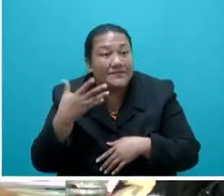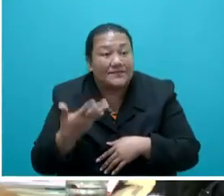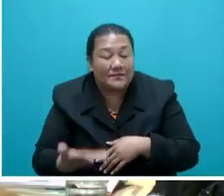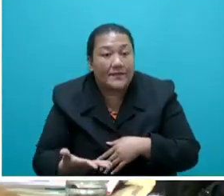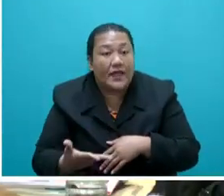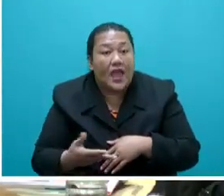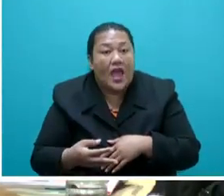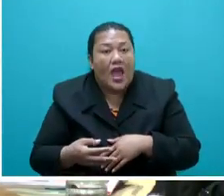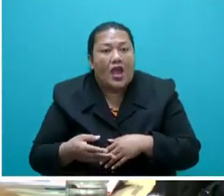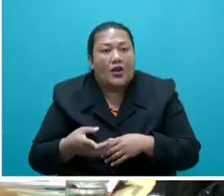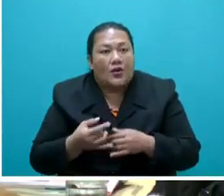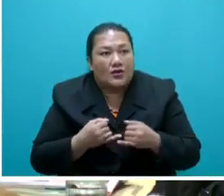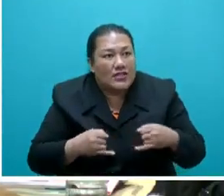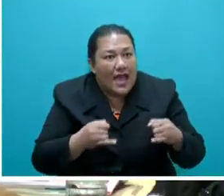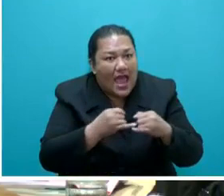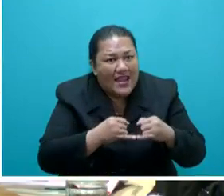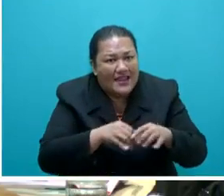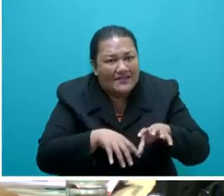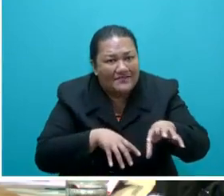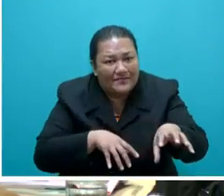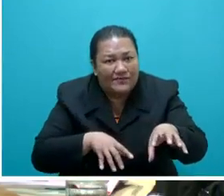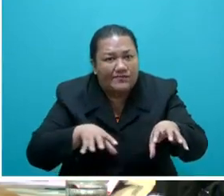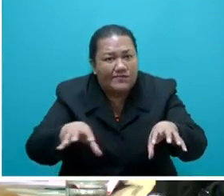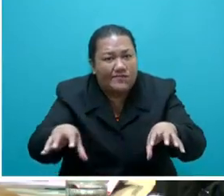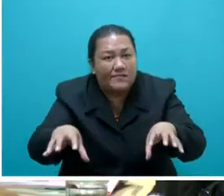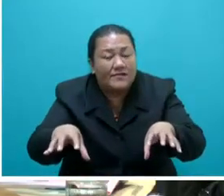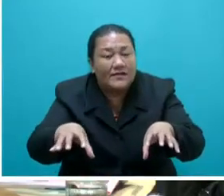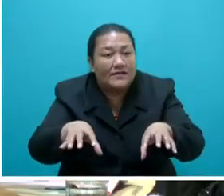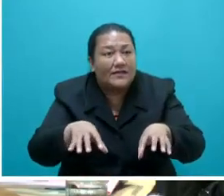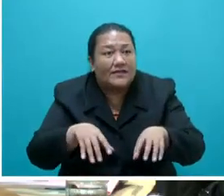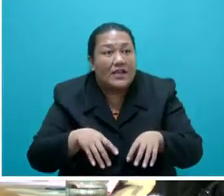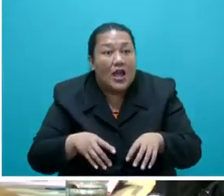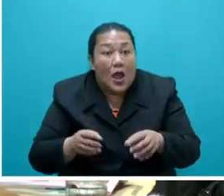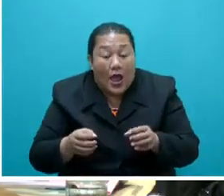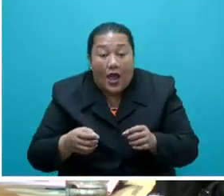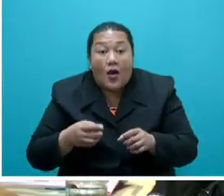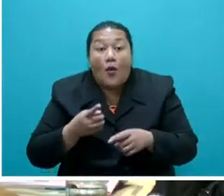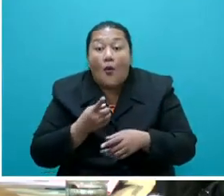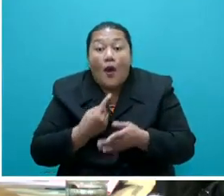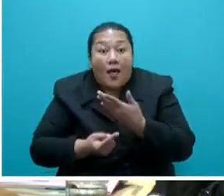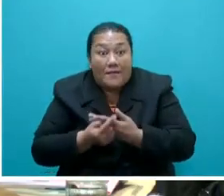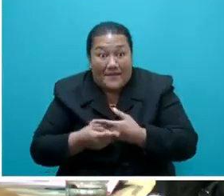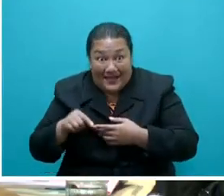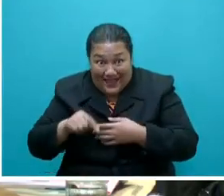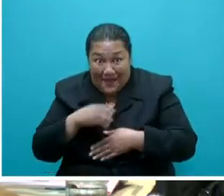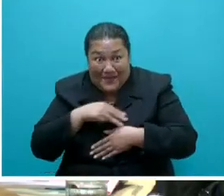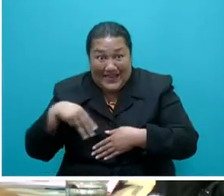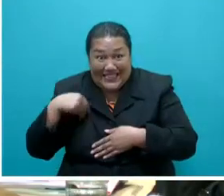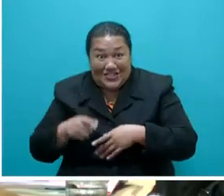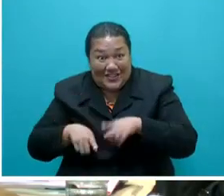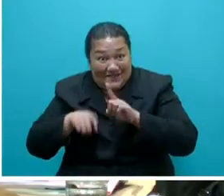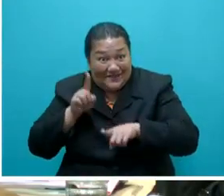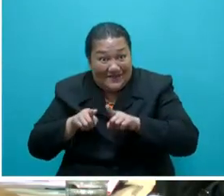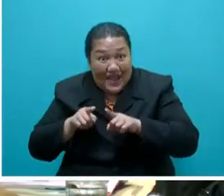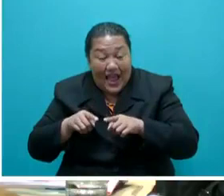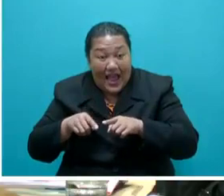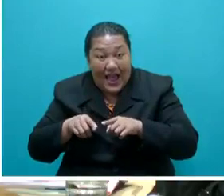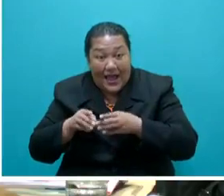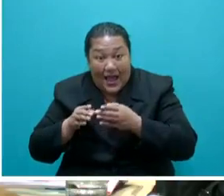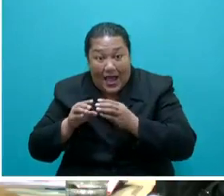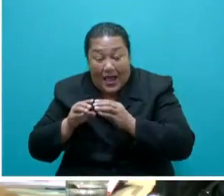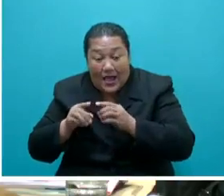remote communities of the Tikina of Nalawara, providing services to geographically marginalized Fijians. Since